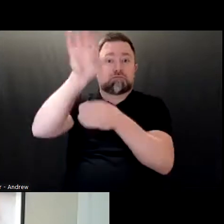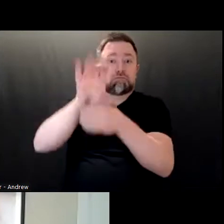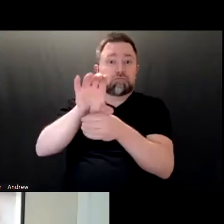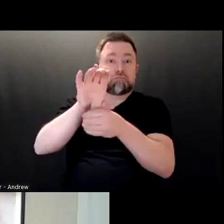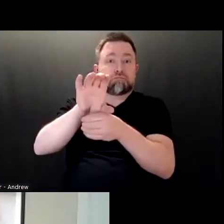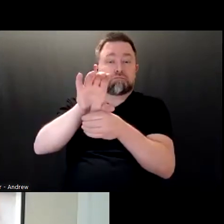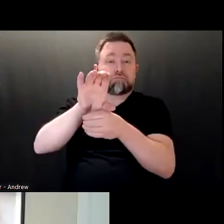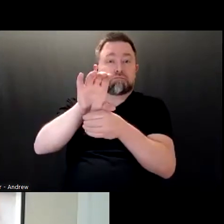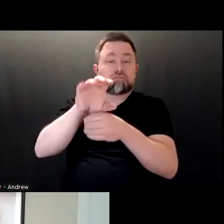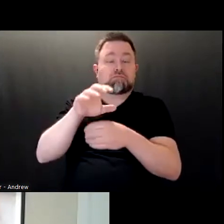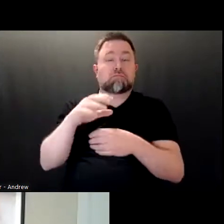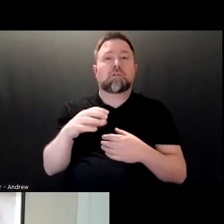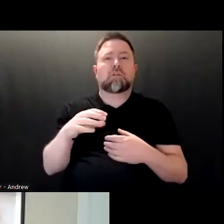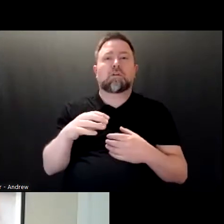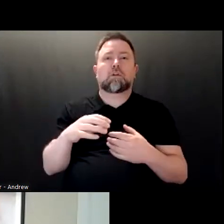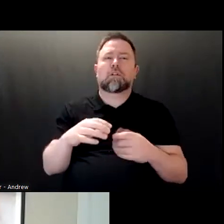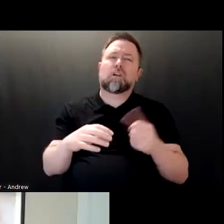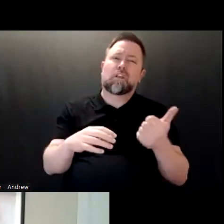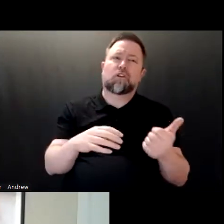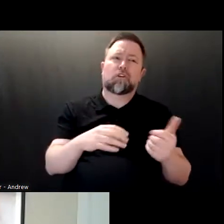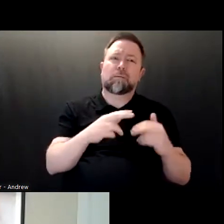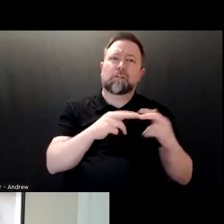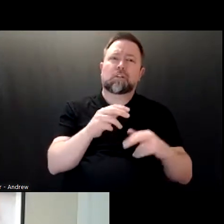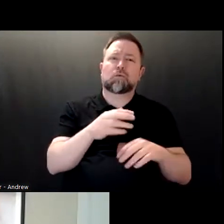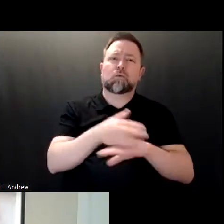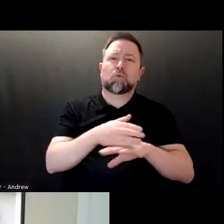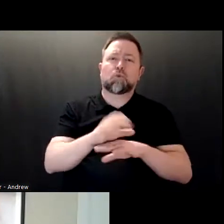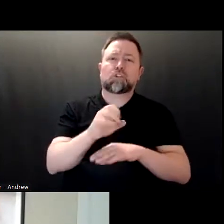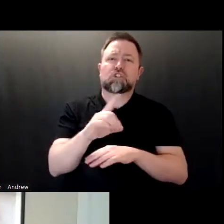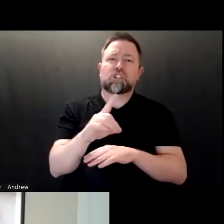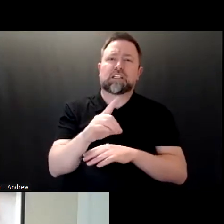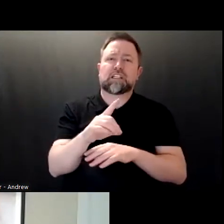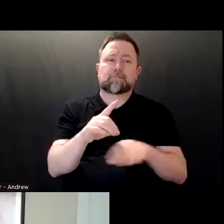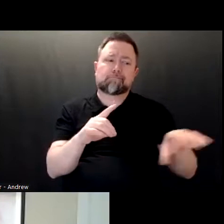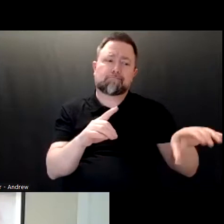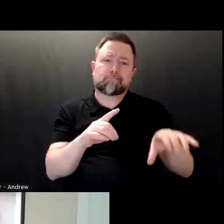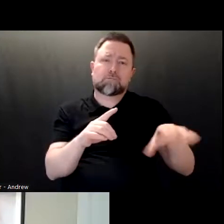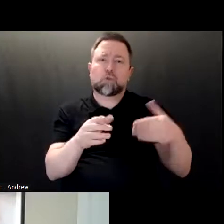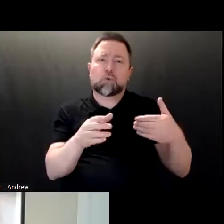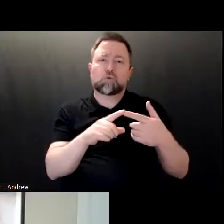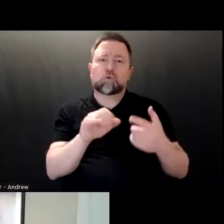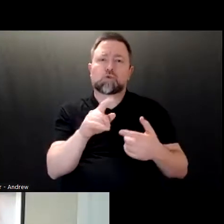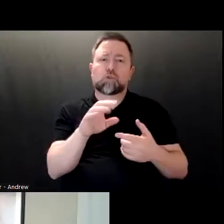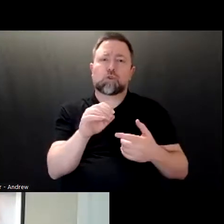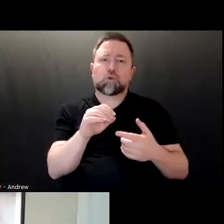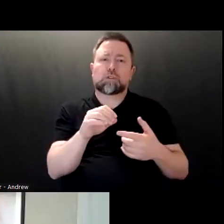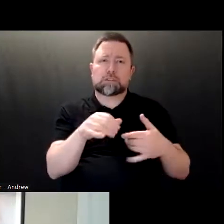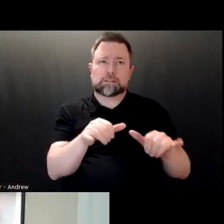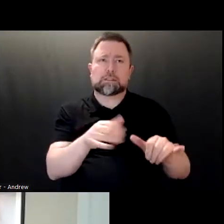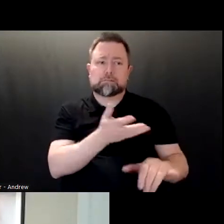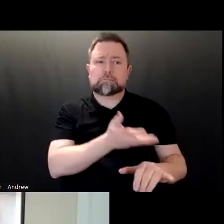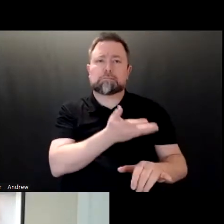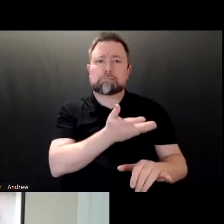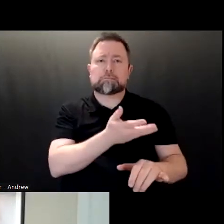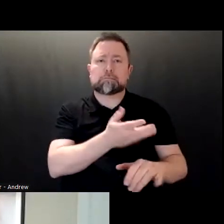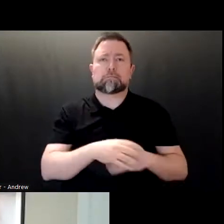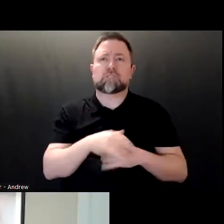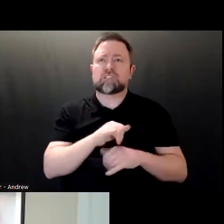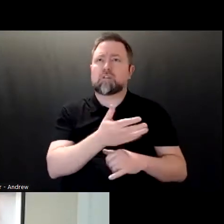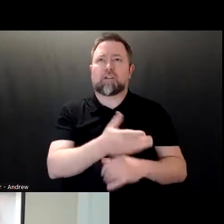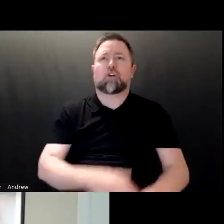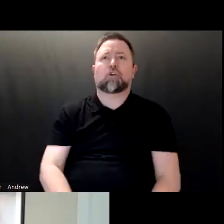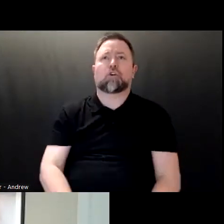programs, fundraising programs, and to continue our curatorial exploration with contemporary artists. But it